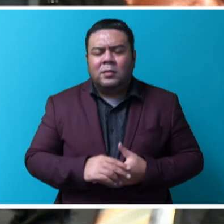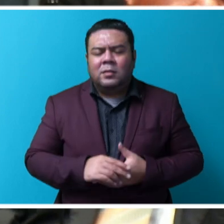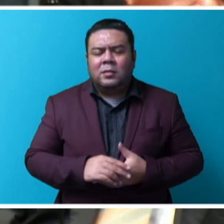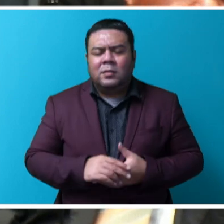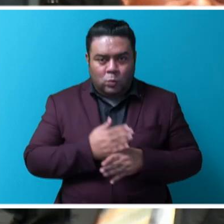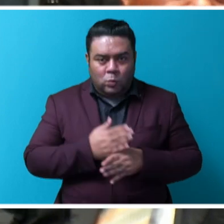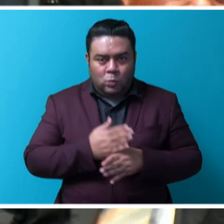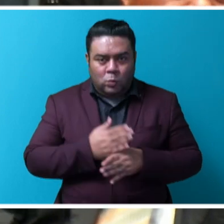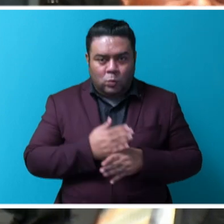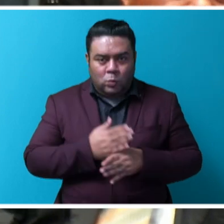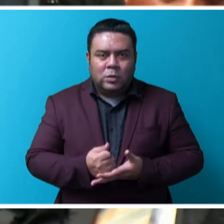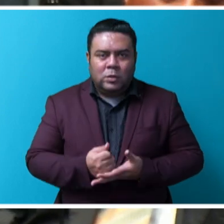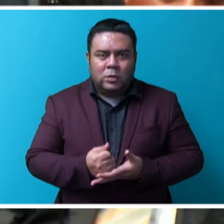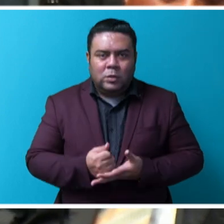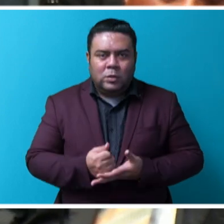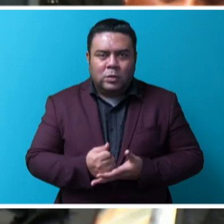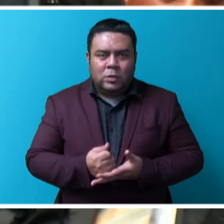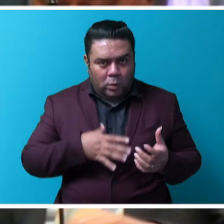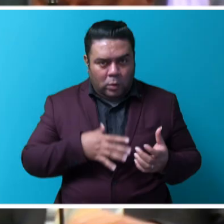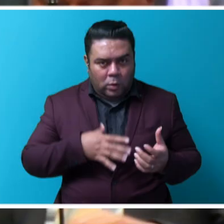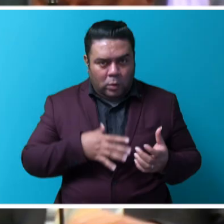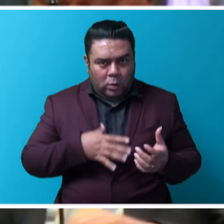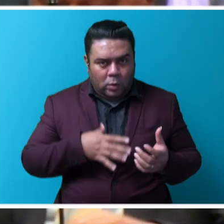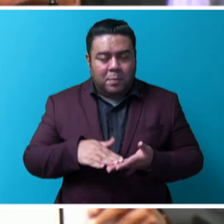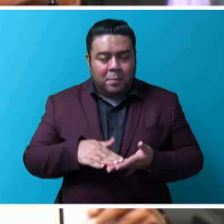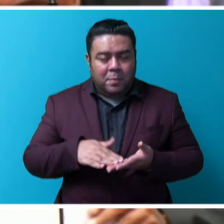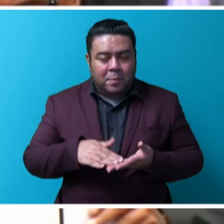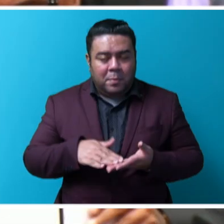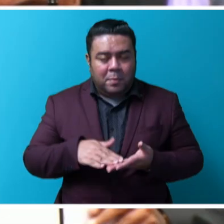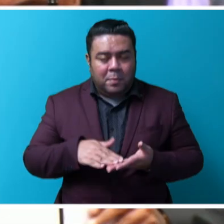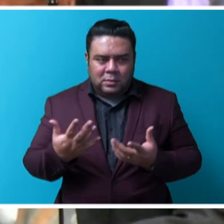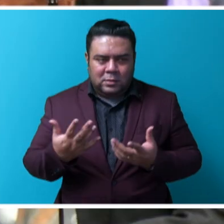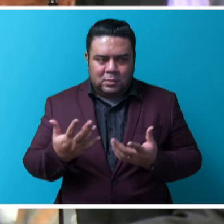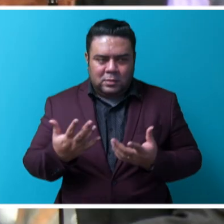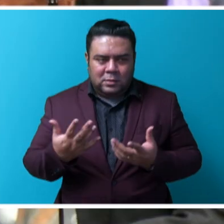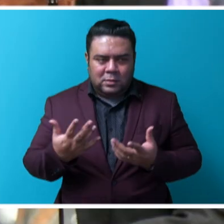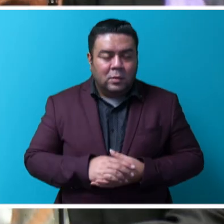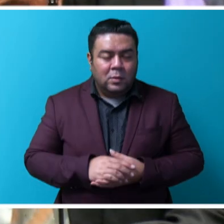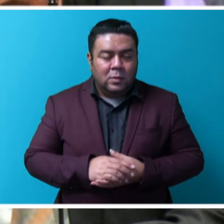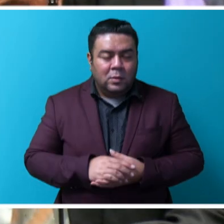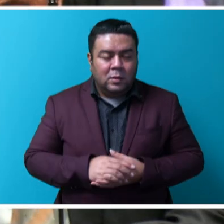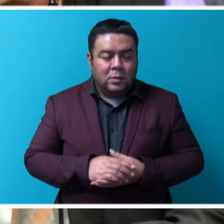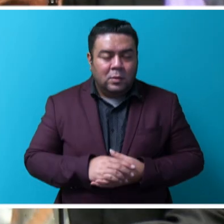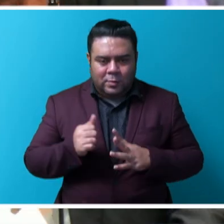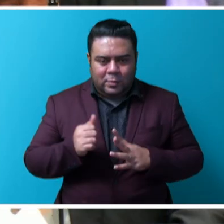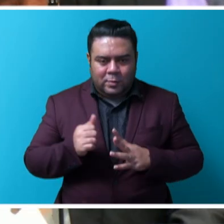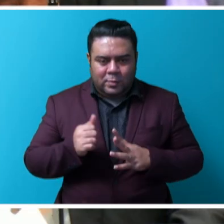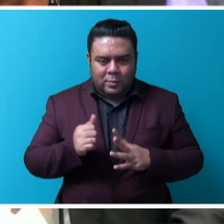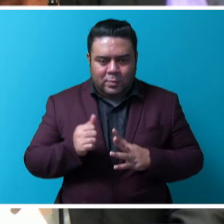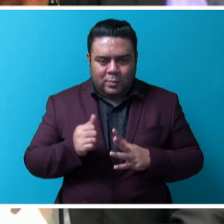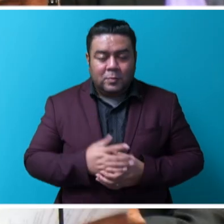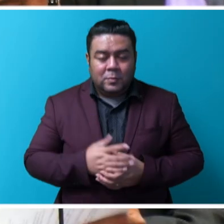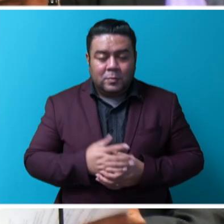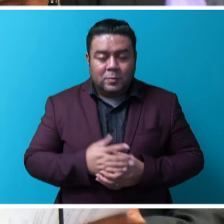acutely. Speaker, sir, the Honorable Leader of the Opposition also called for greater investment in clean energy this morning. We will welcome that, but